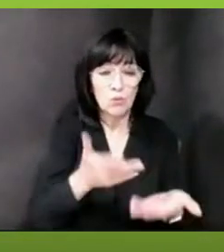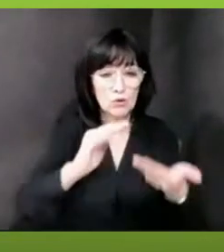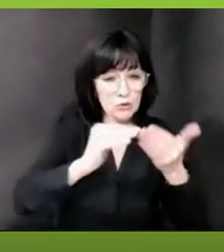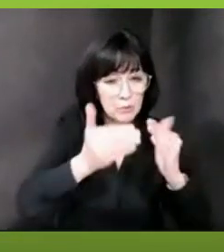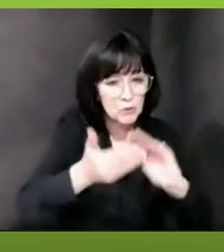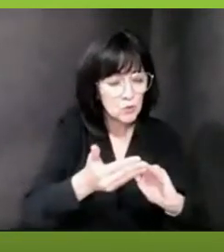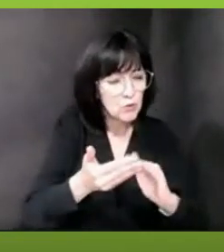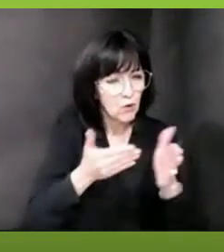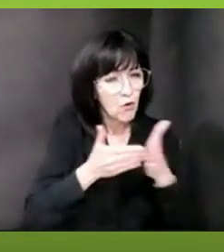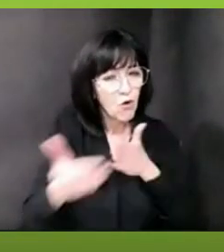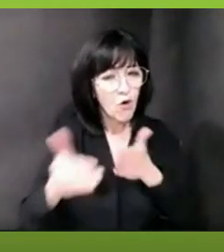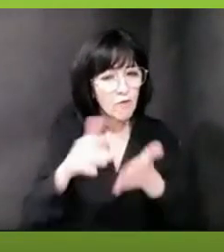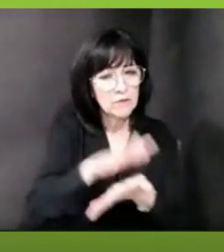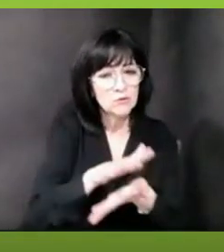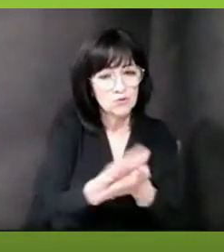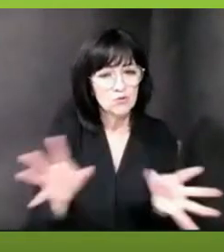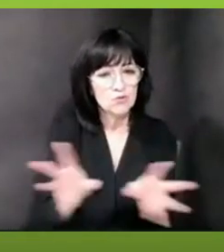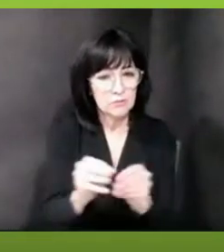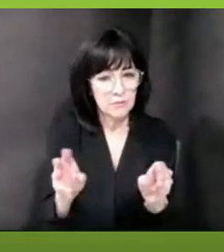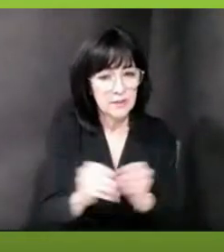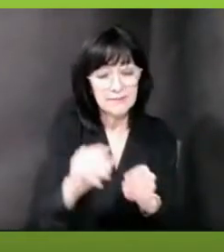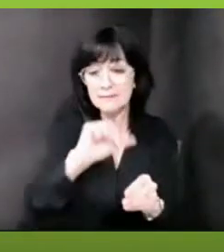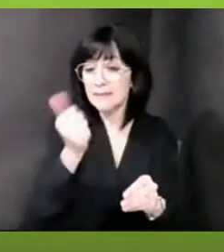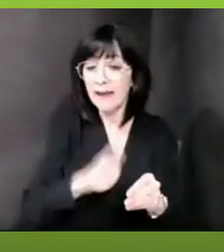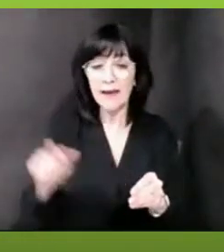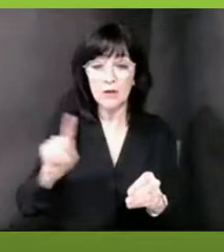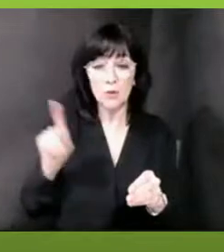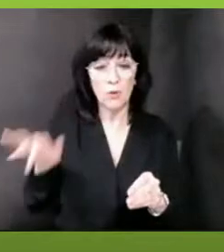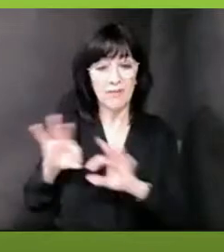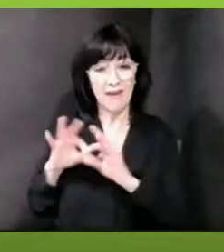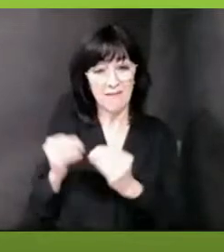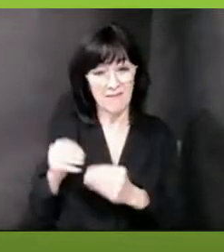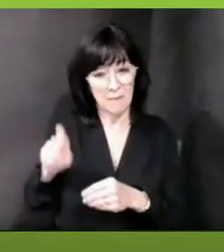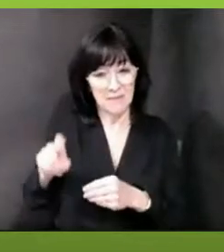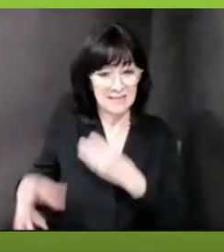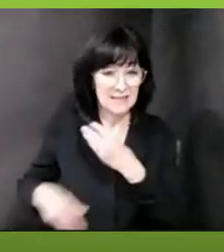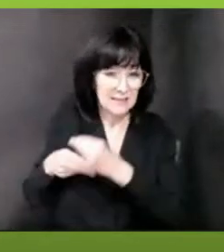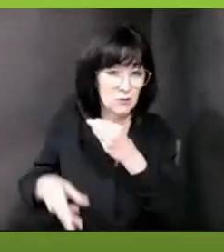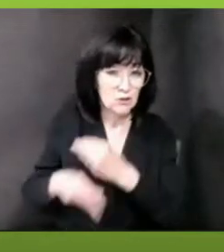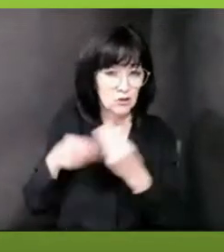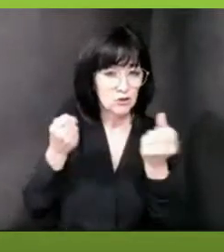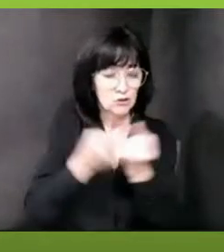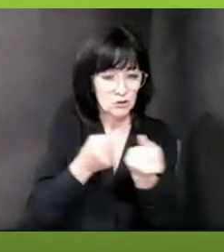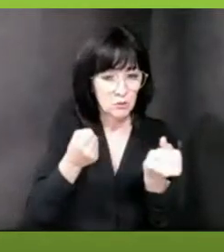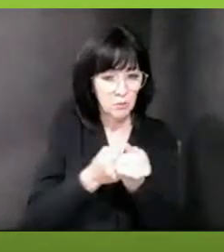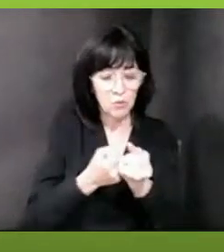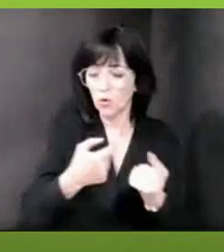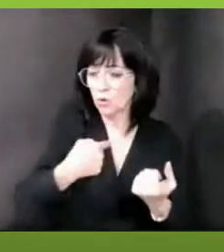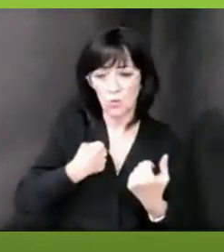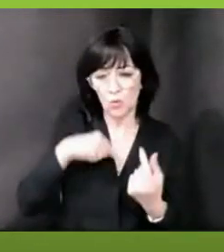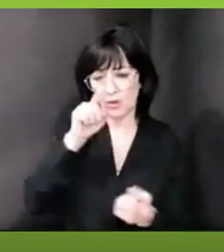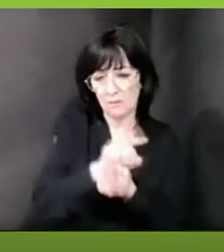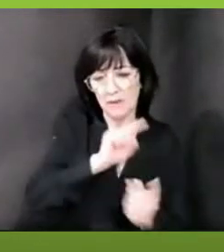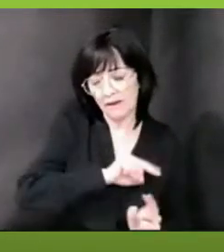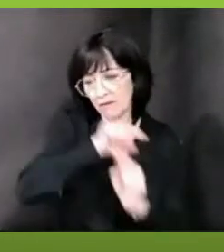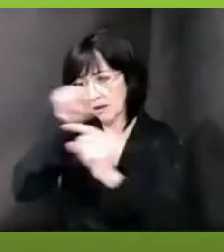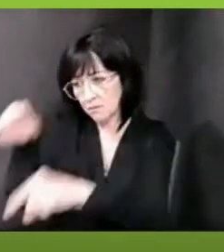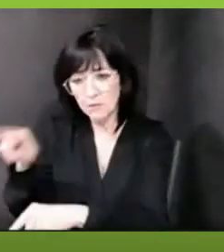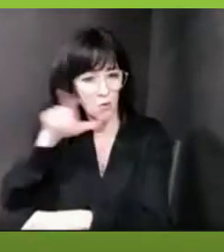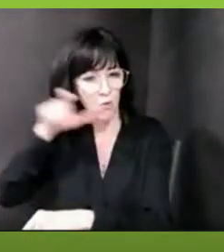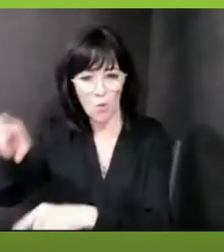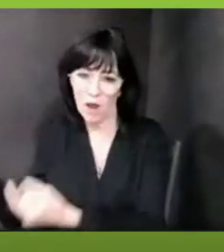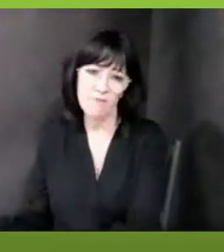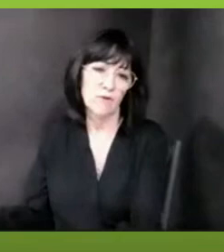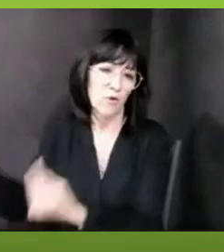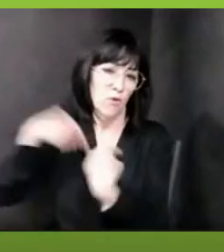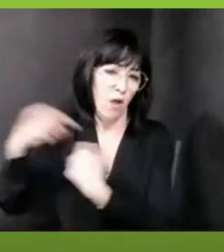much anywhere the family needs that additional support. We meet them where they are. We don't make them come to us. They don't have to travel to our office.